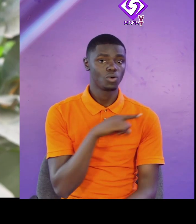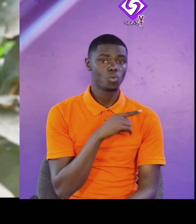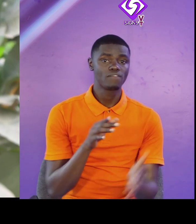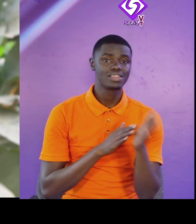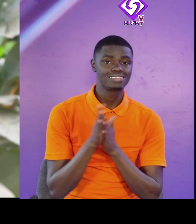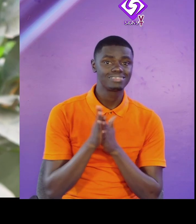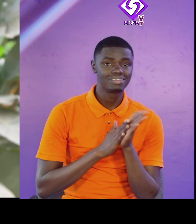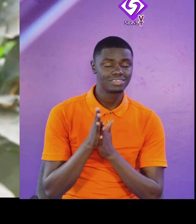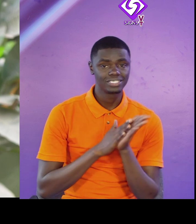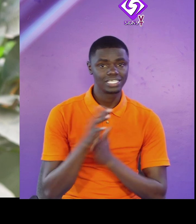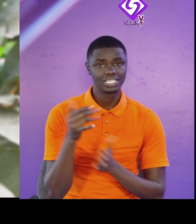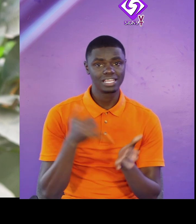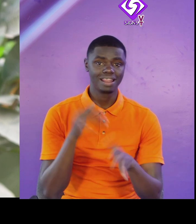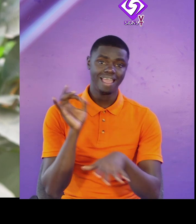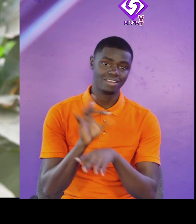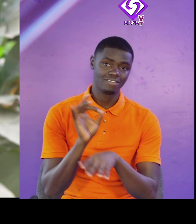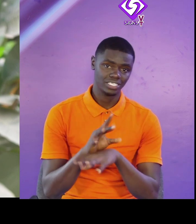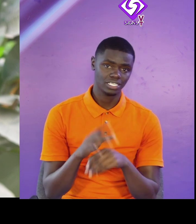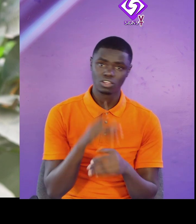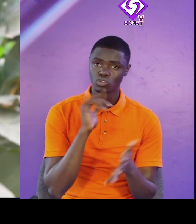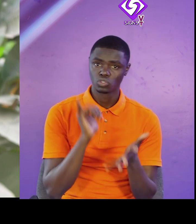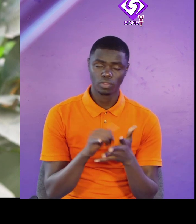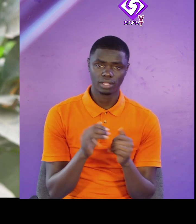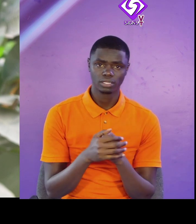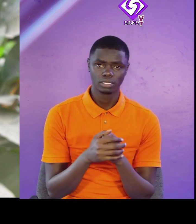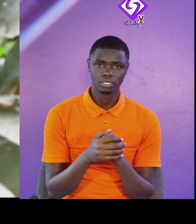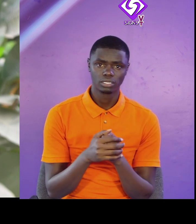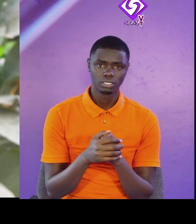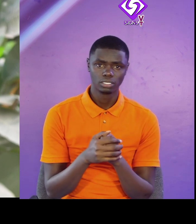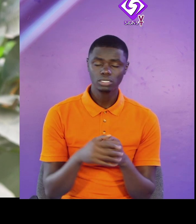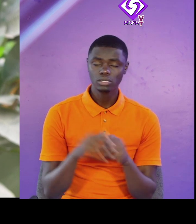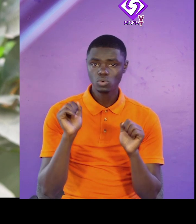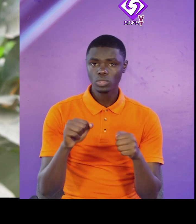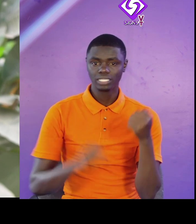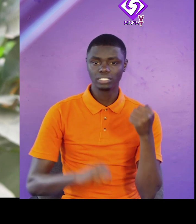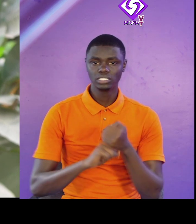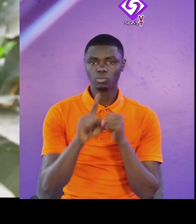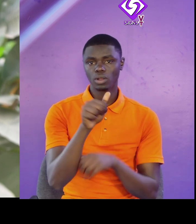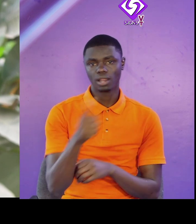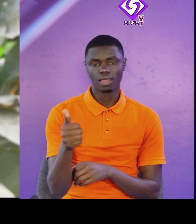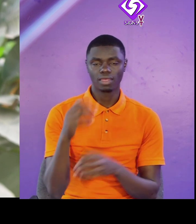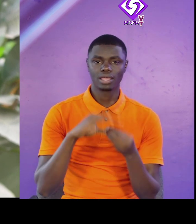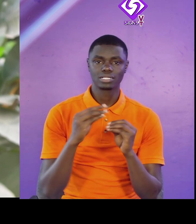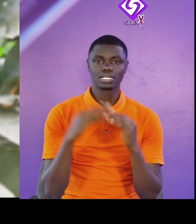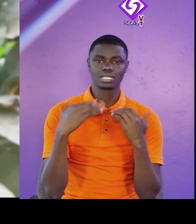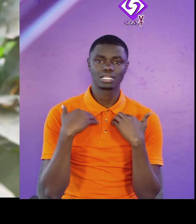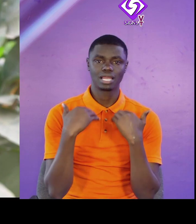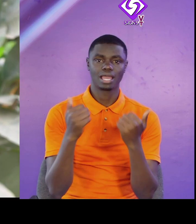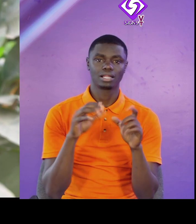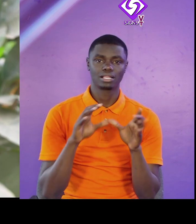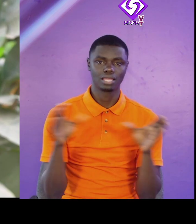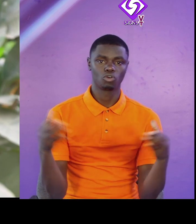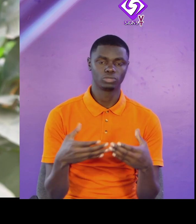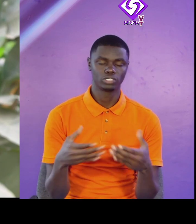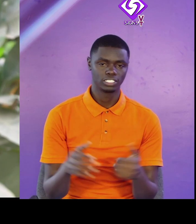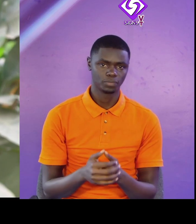in advising on, so that we just look out for each other and create a healthier community